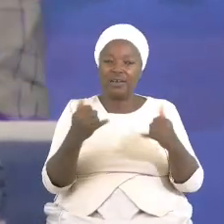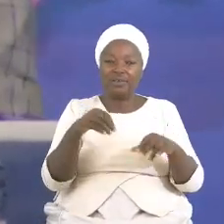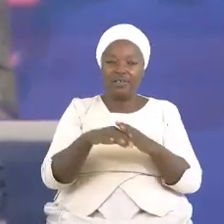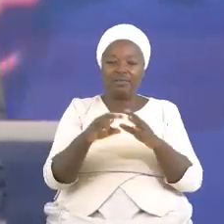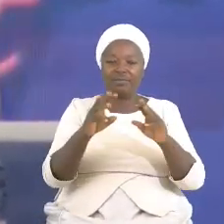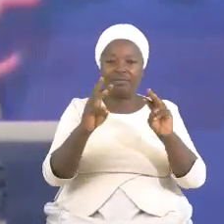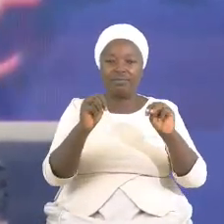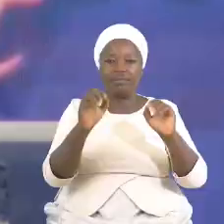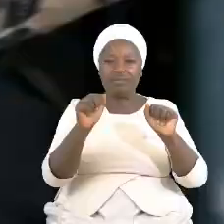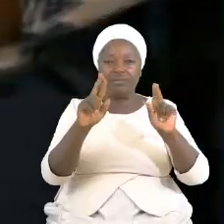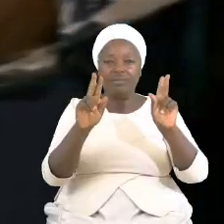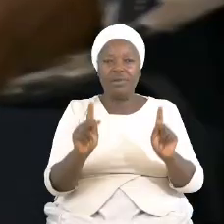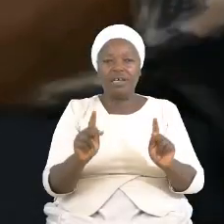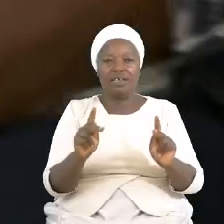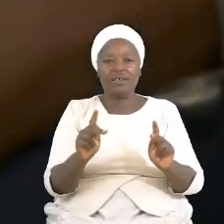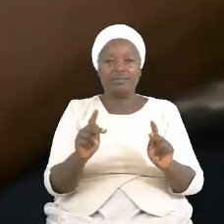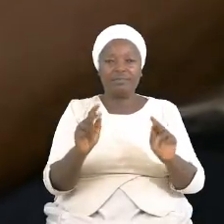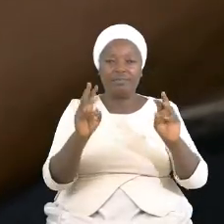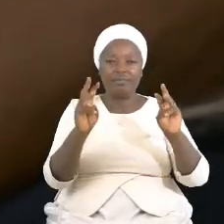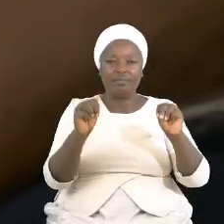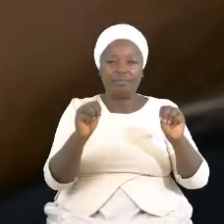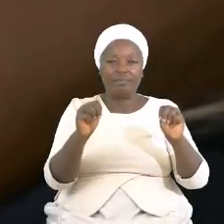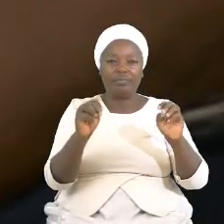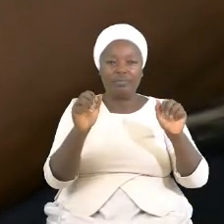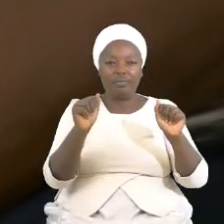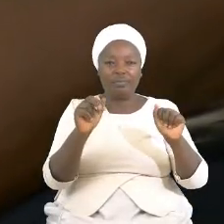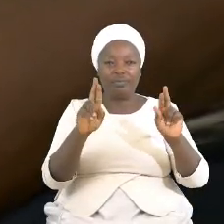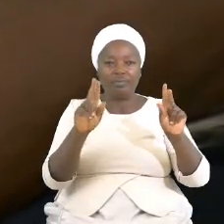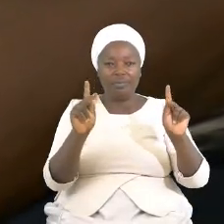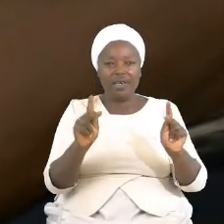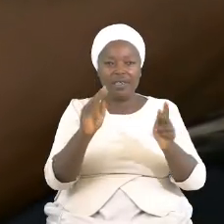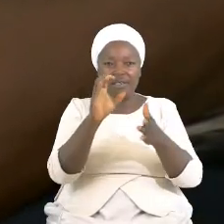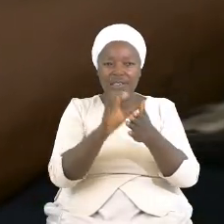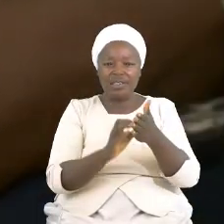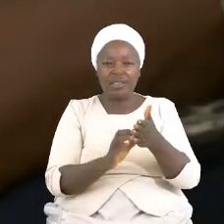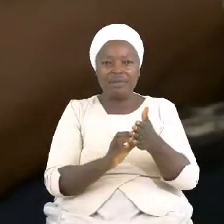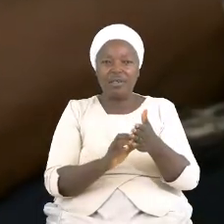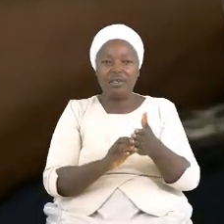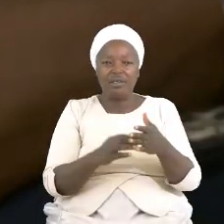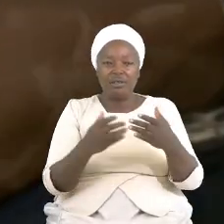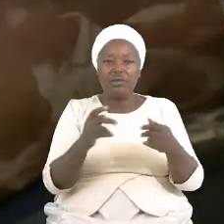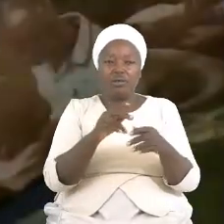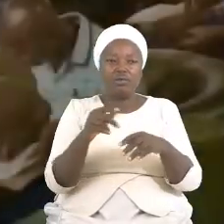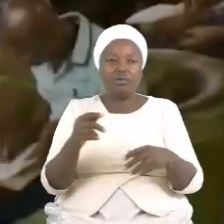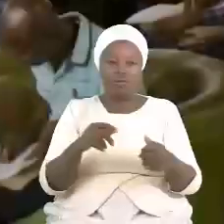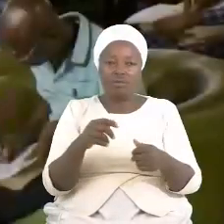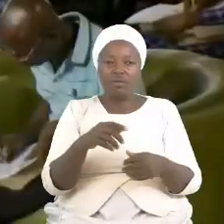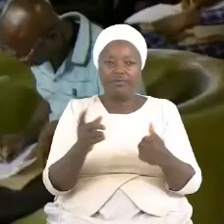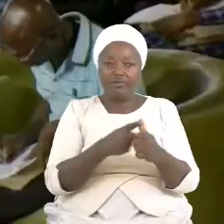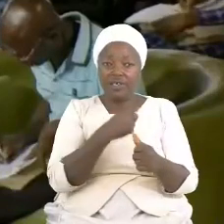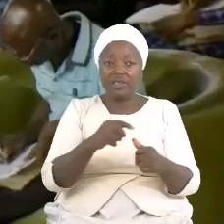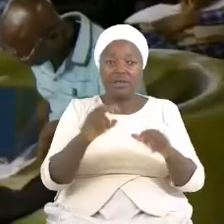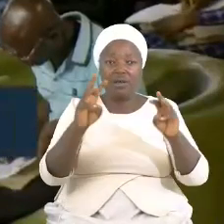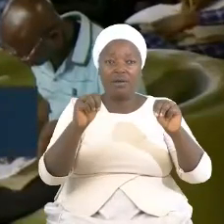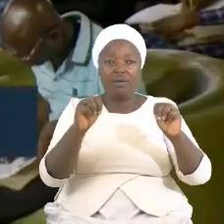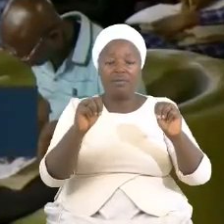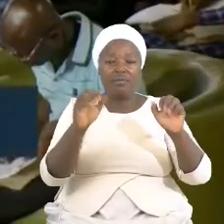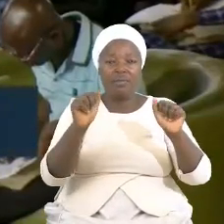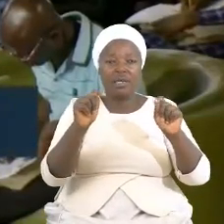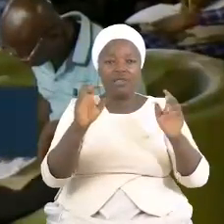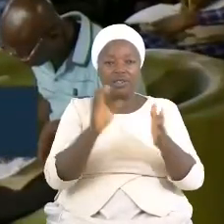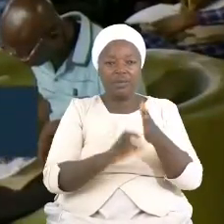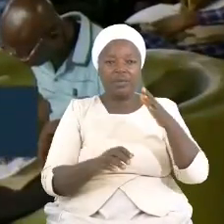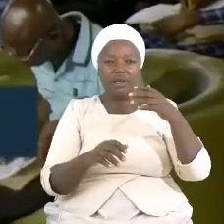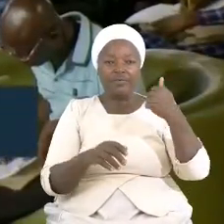chapter 5. Let me back up to Matthew chapter 15. Matthew chapter 15, I'm reading from verse